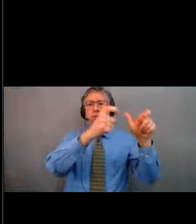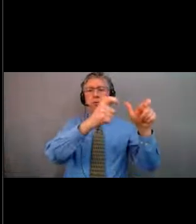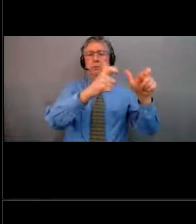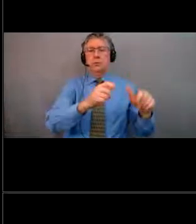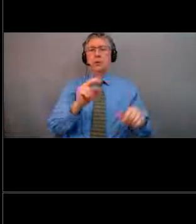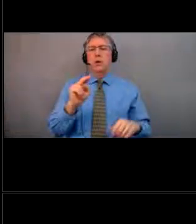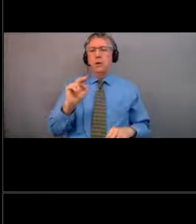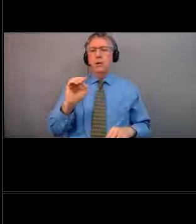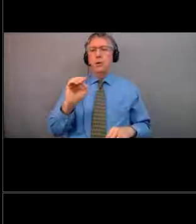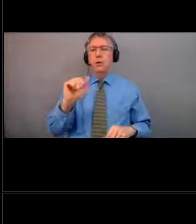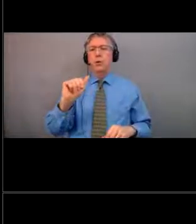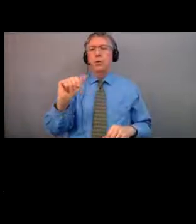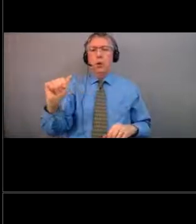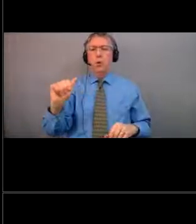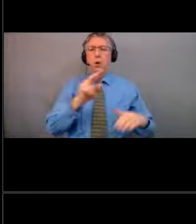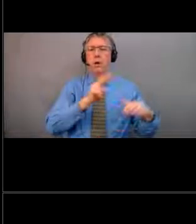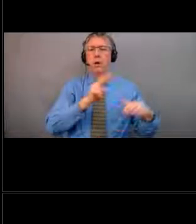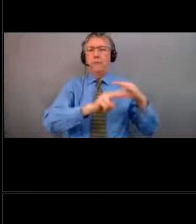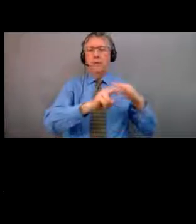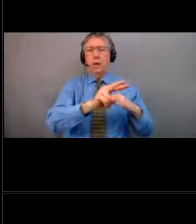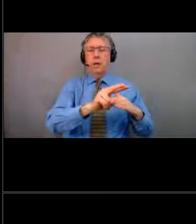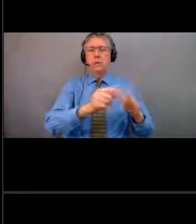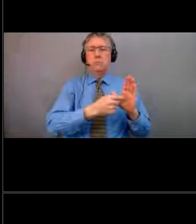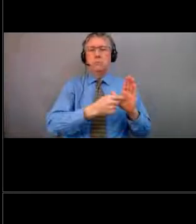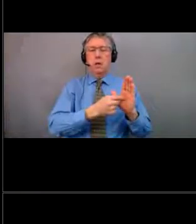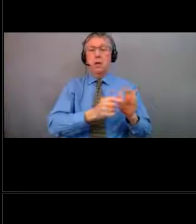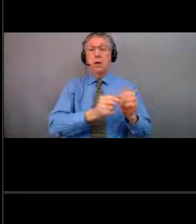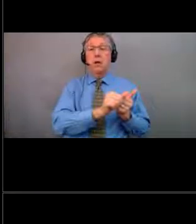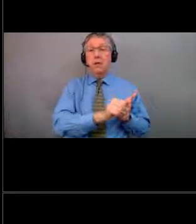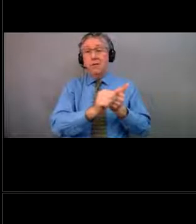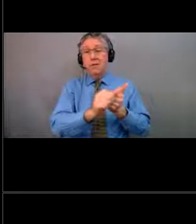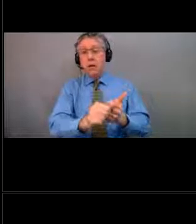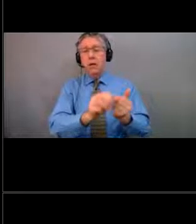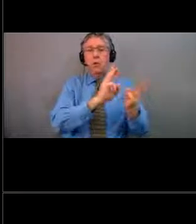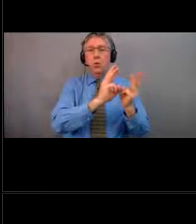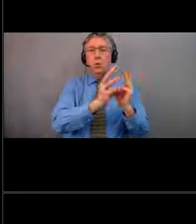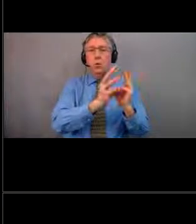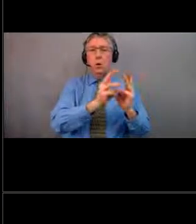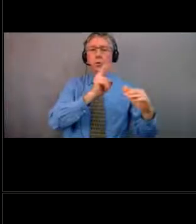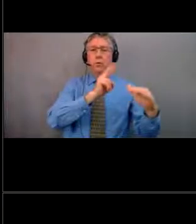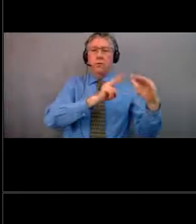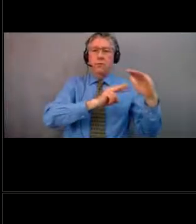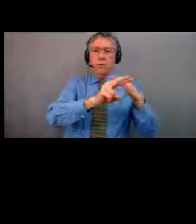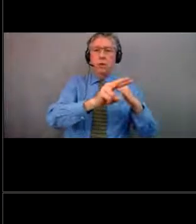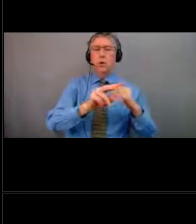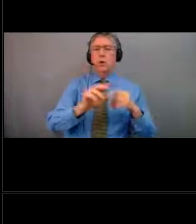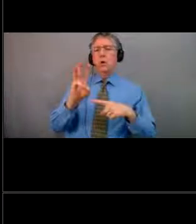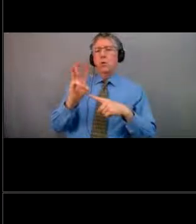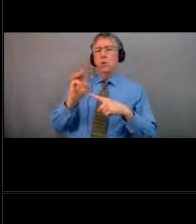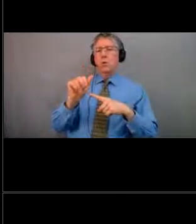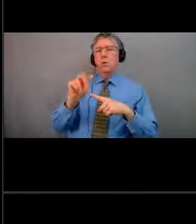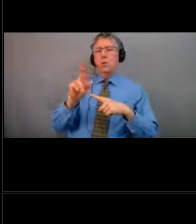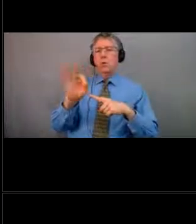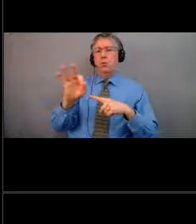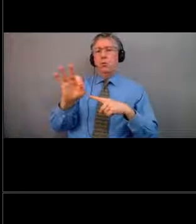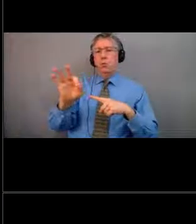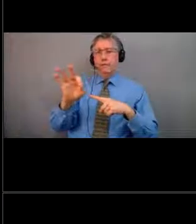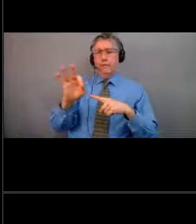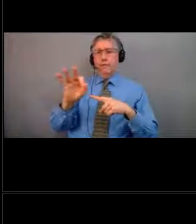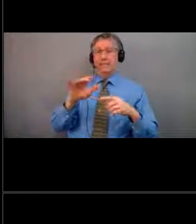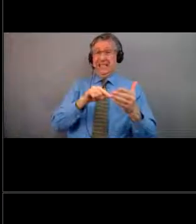NOAA's weather forecast model based on weather research and forecasting model, or WRF. These